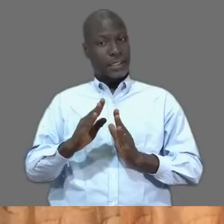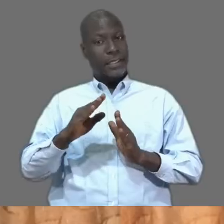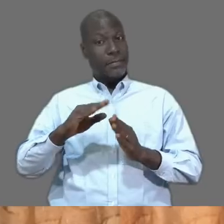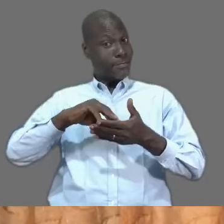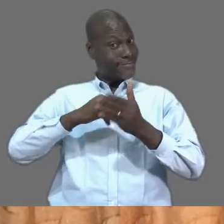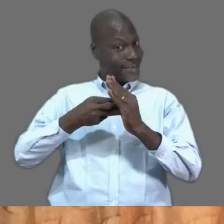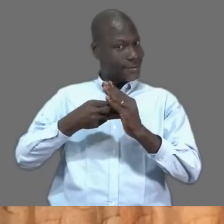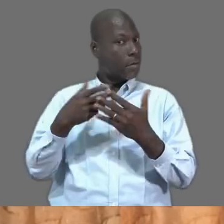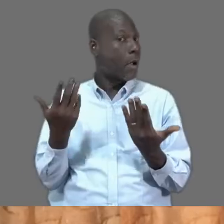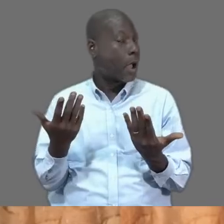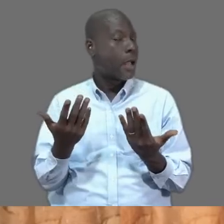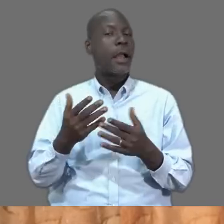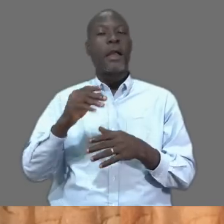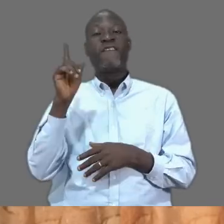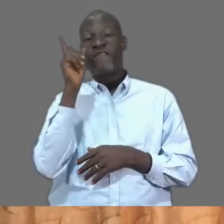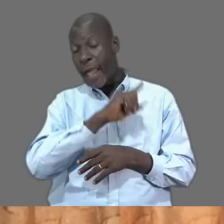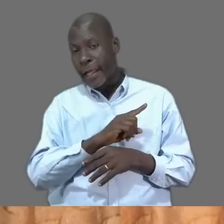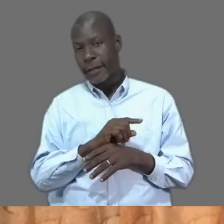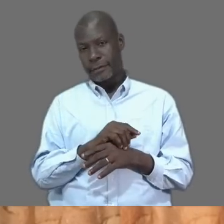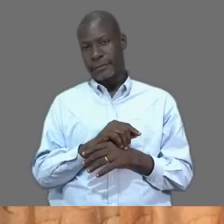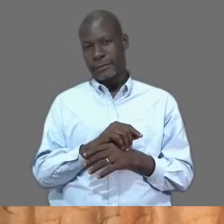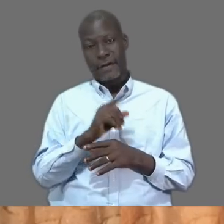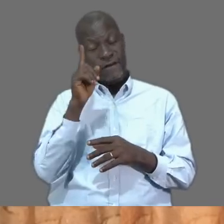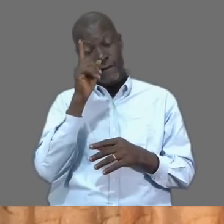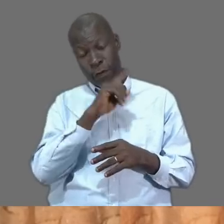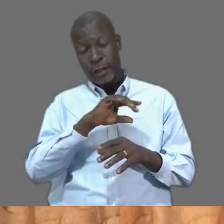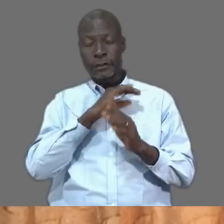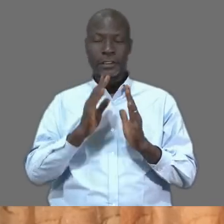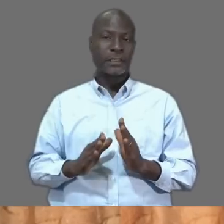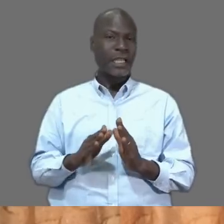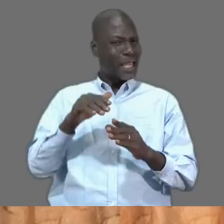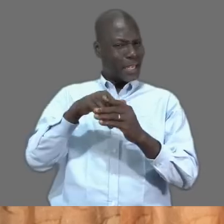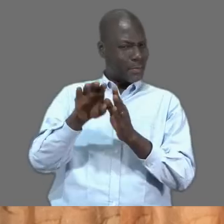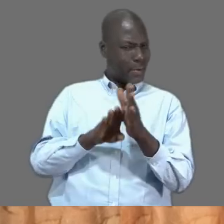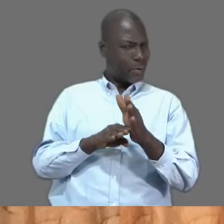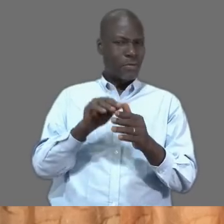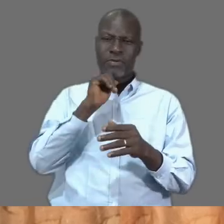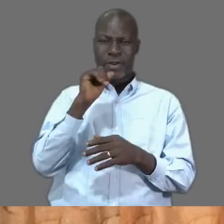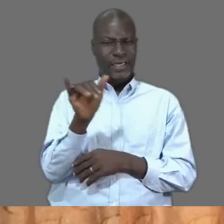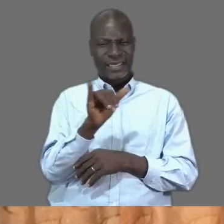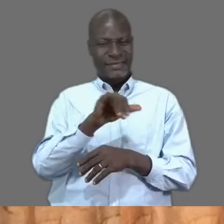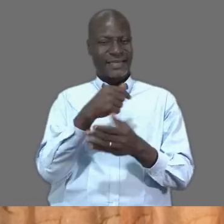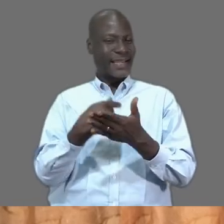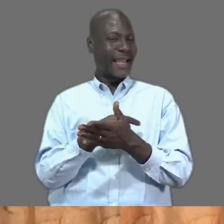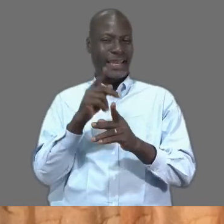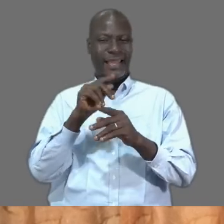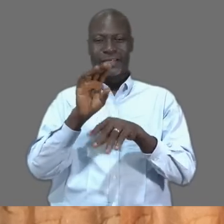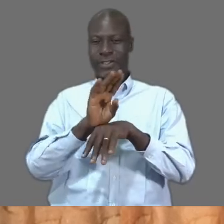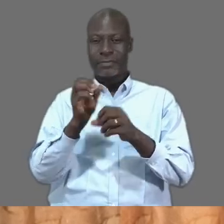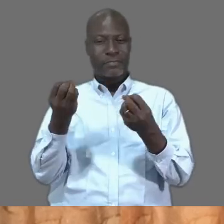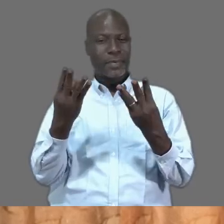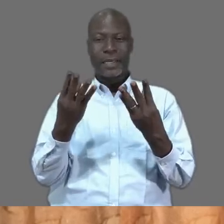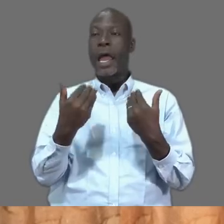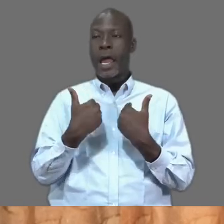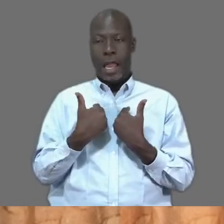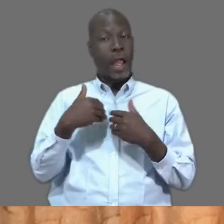asia no se Christosom a ewo bible mu no enya no ana Ghana fo bebre ani asora asora bebre no e de ye